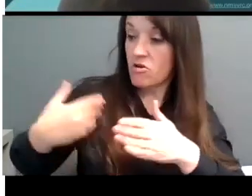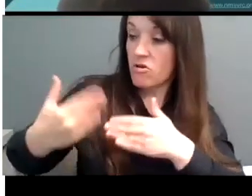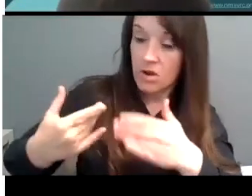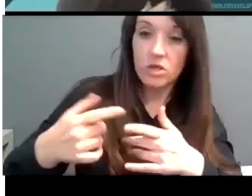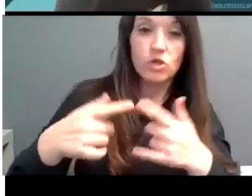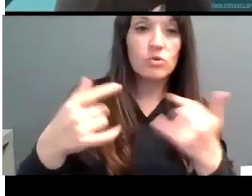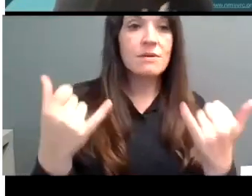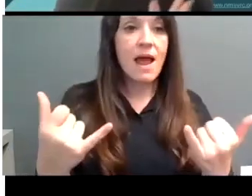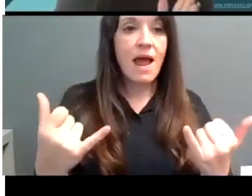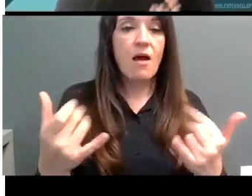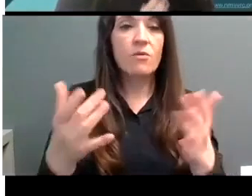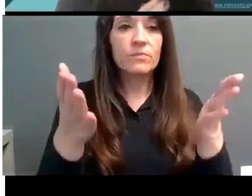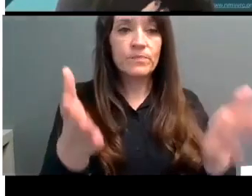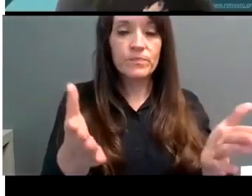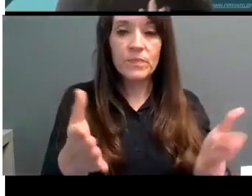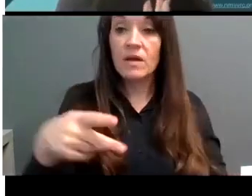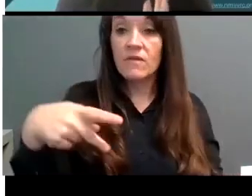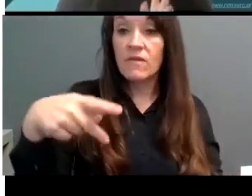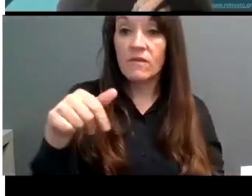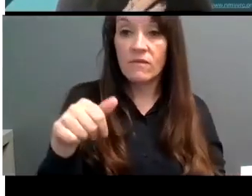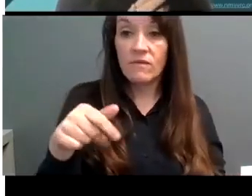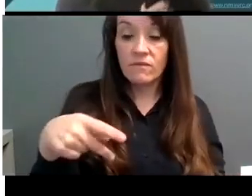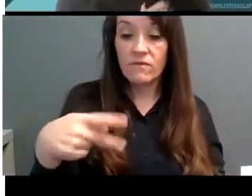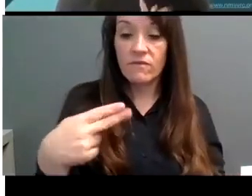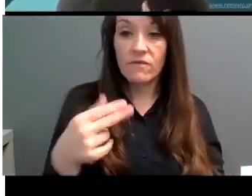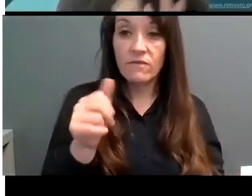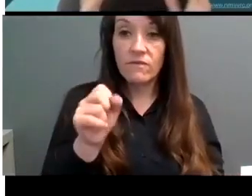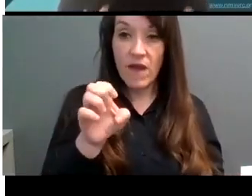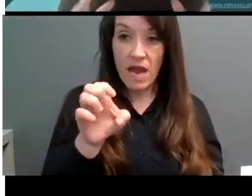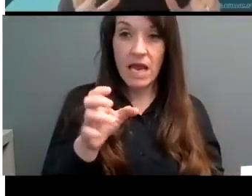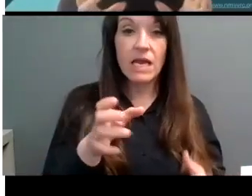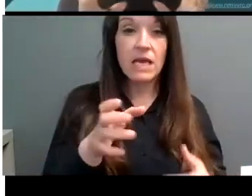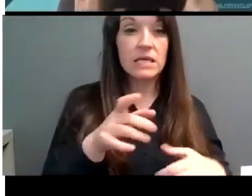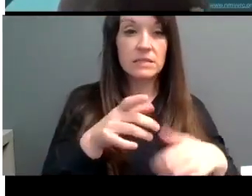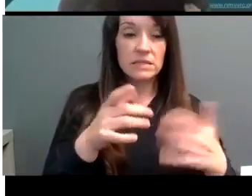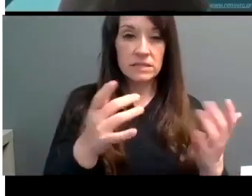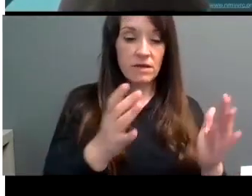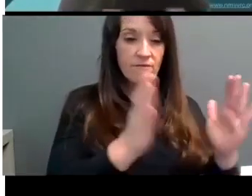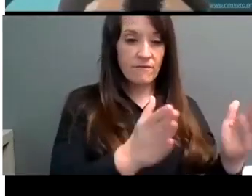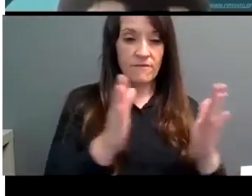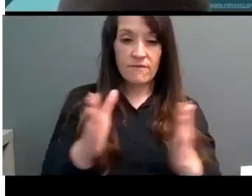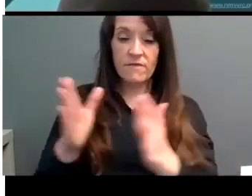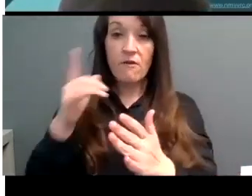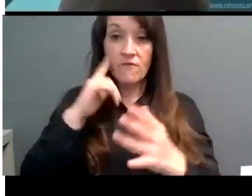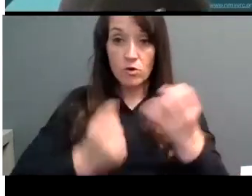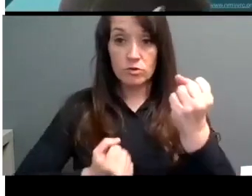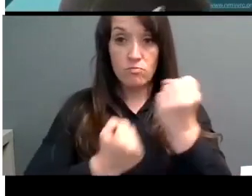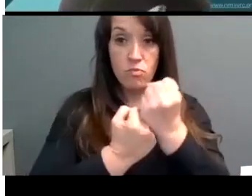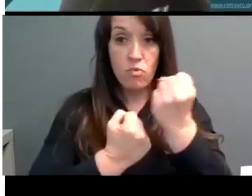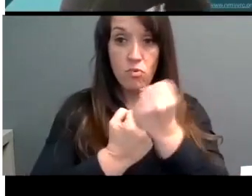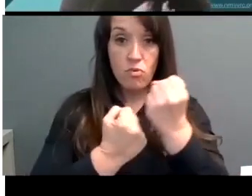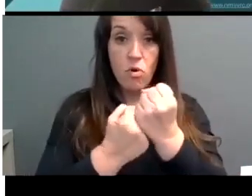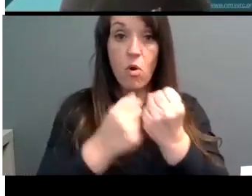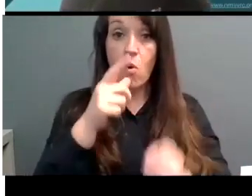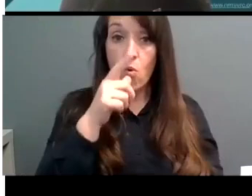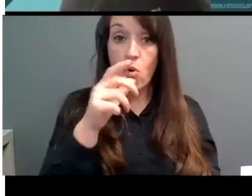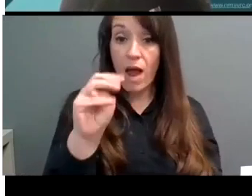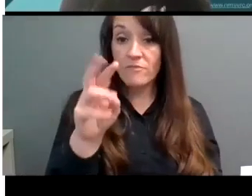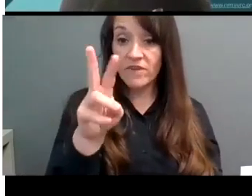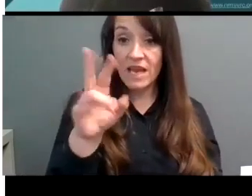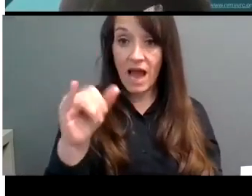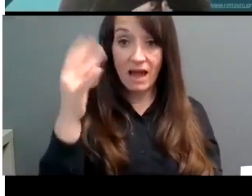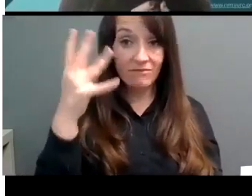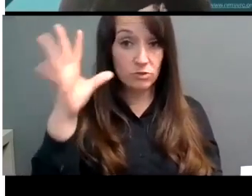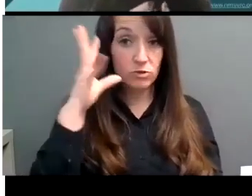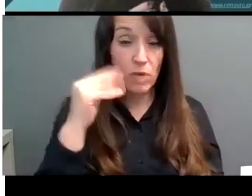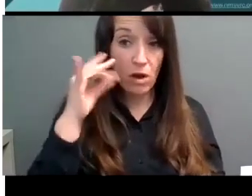going to start out with the phases of mass violence victim assistance. And we'll kind of come back to this figure several times throughout the